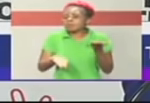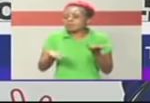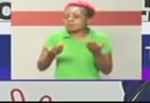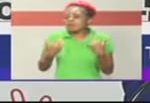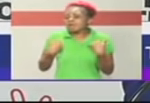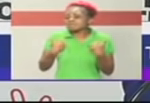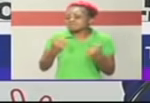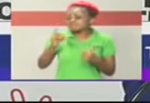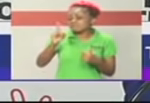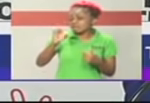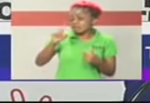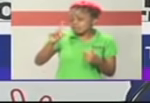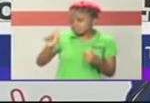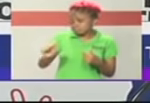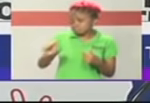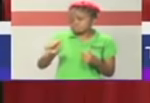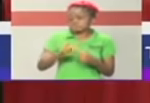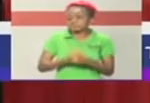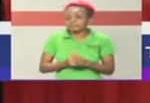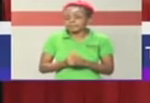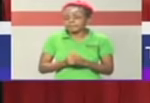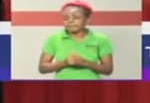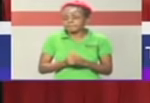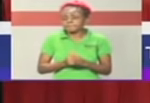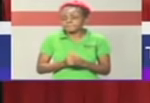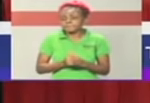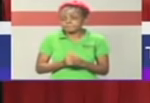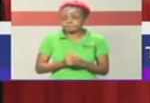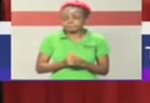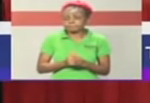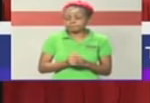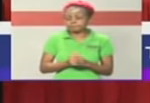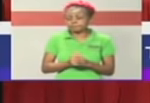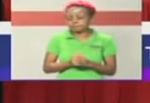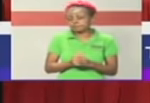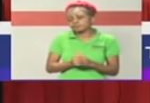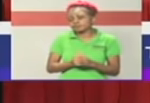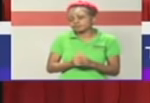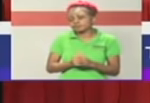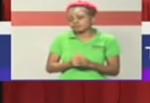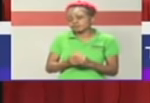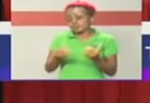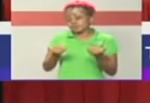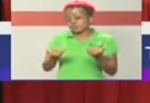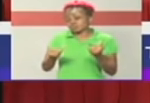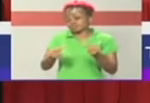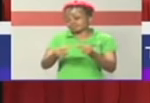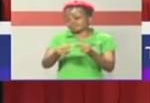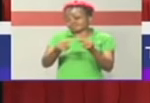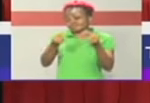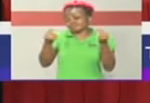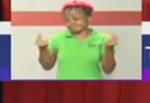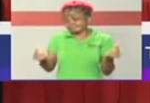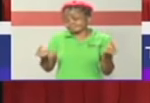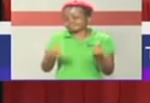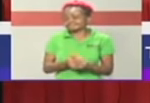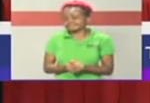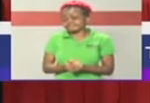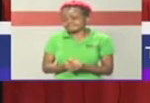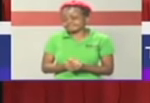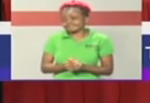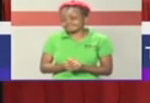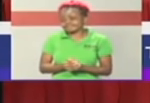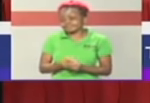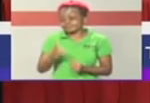carrying the Delta variant. Thank you very much. And thank you, Dr. Richards. We go to Guardian Media Limited now for your 2 questions. Thank you